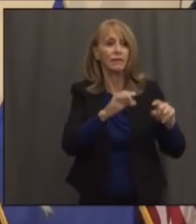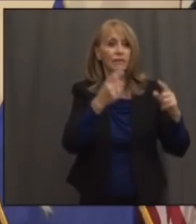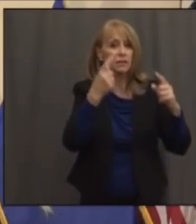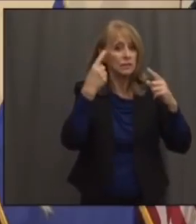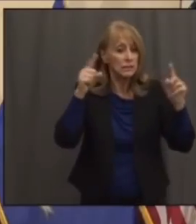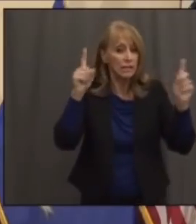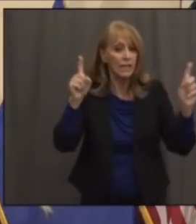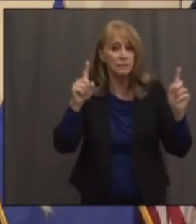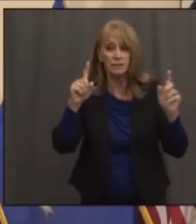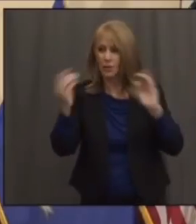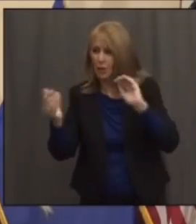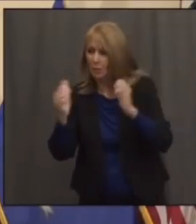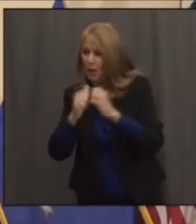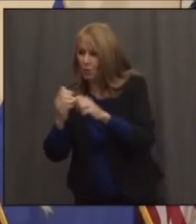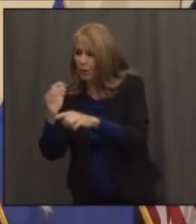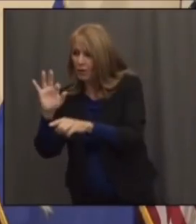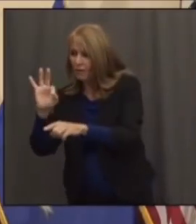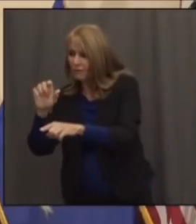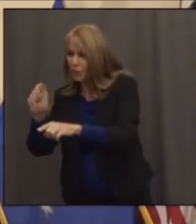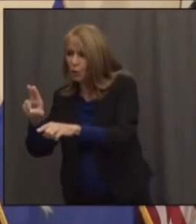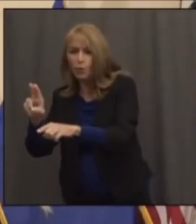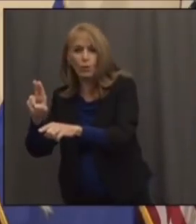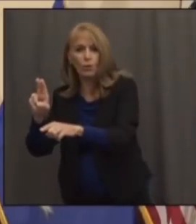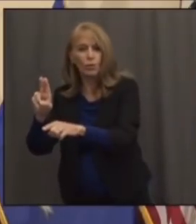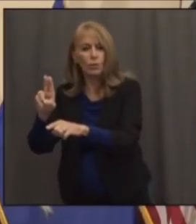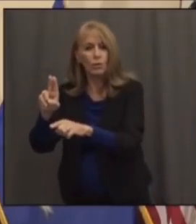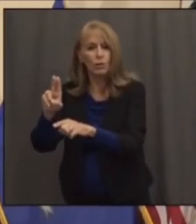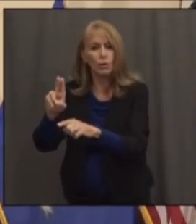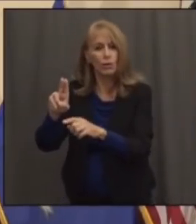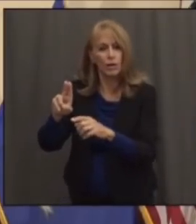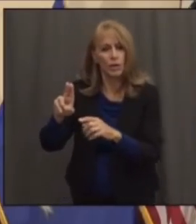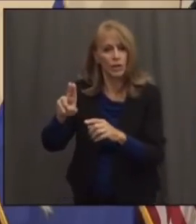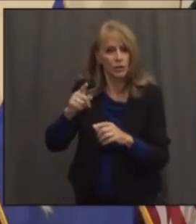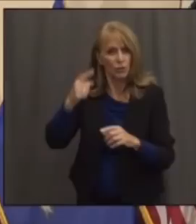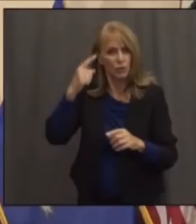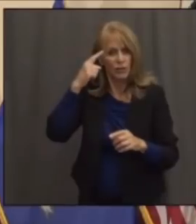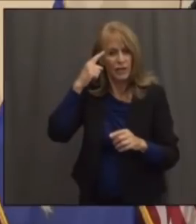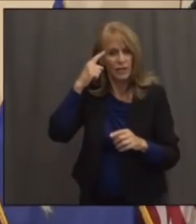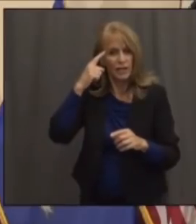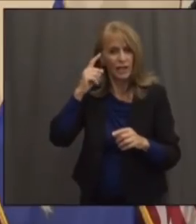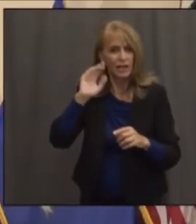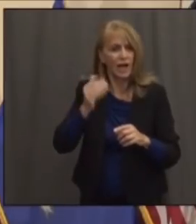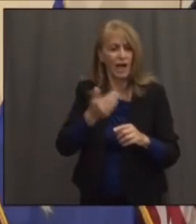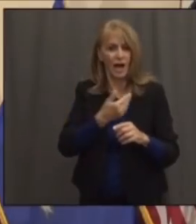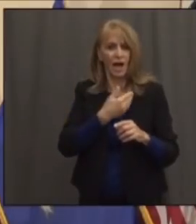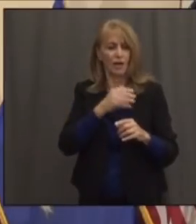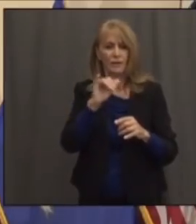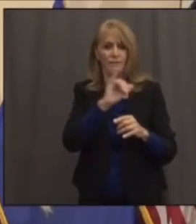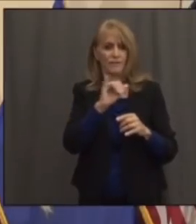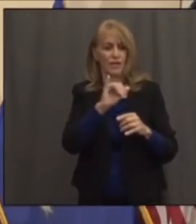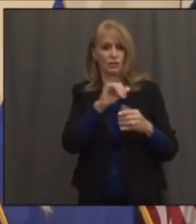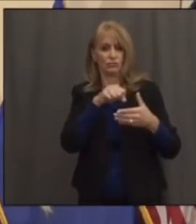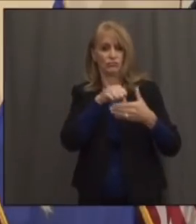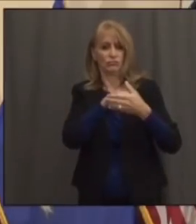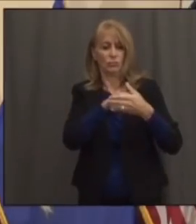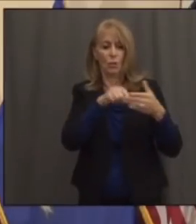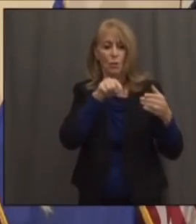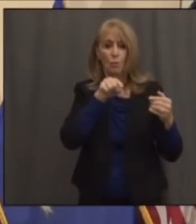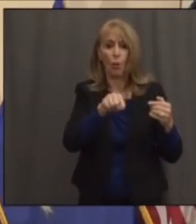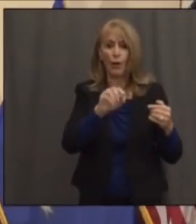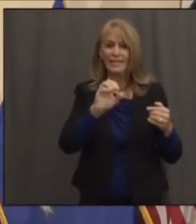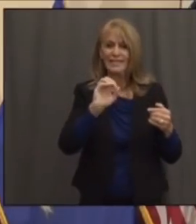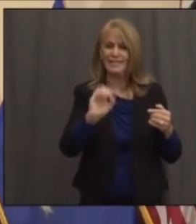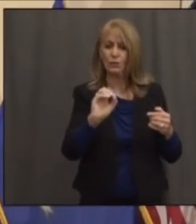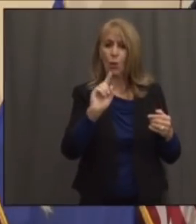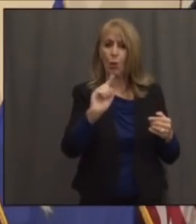don't think at that time anyone dreamed we'd have vaccines so good now that our breakthrough infection rates would be at